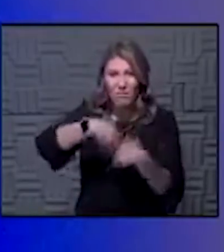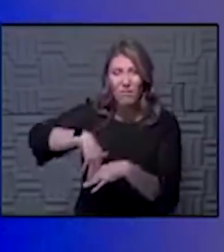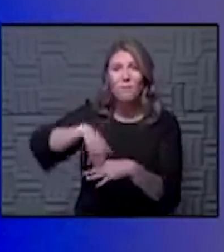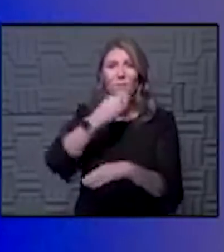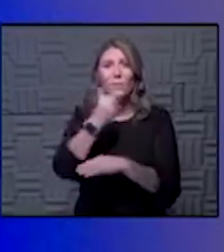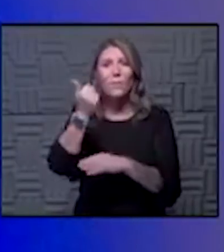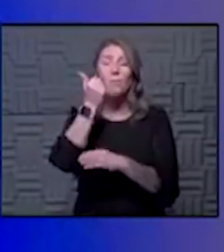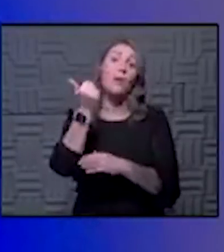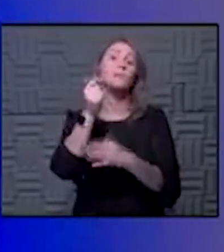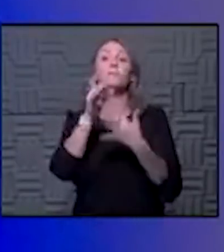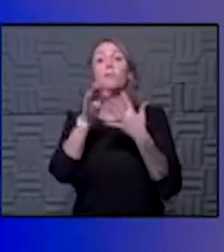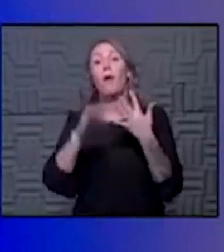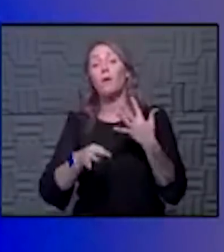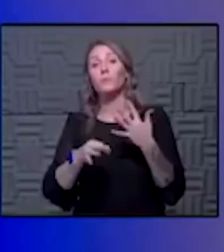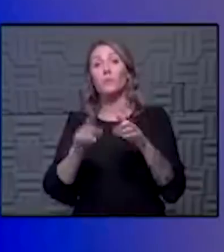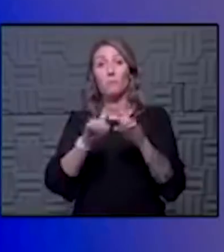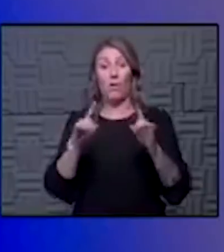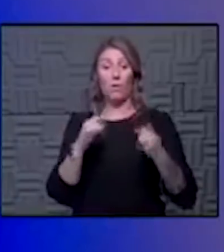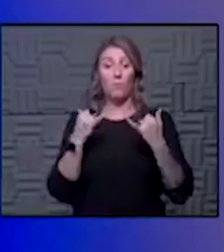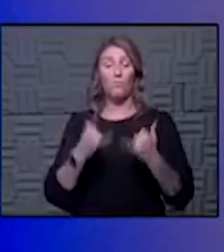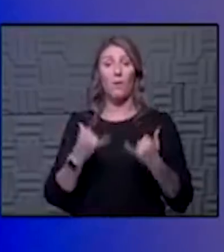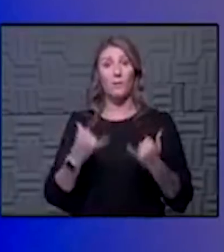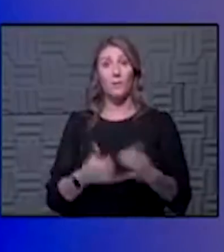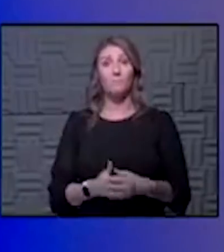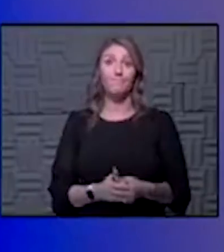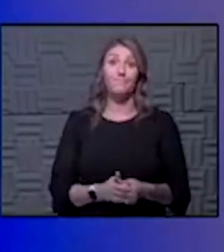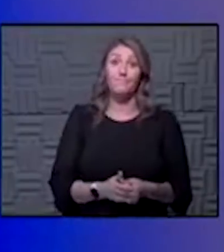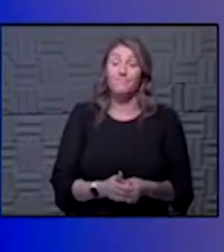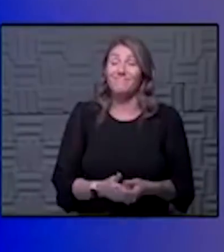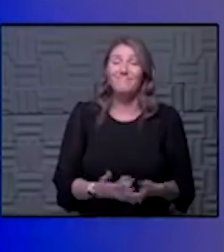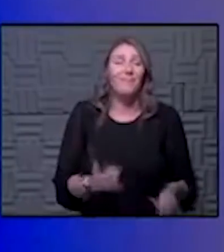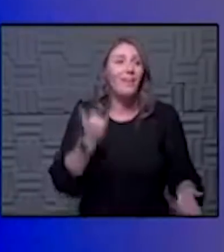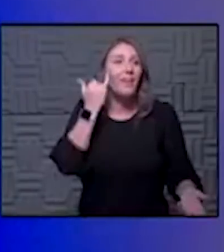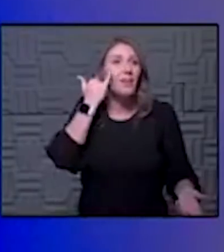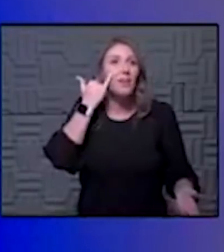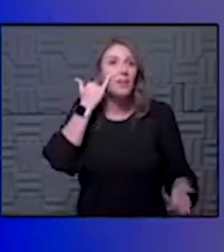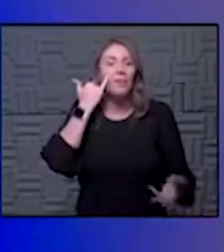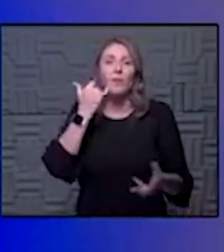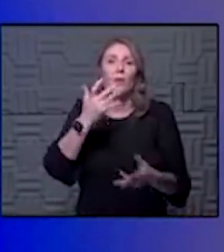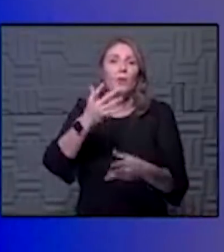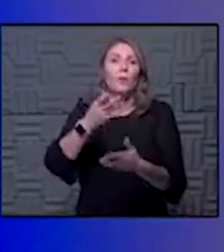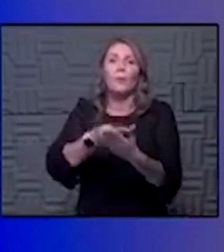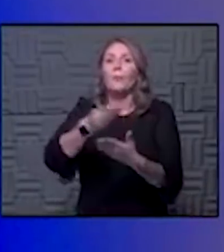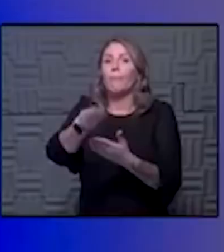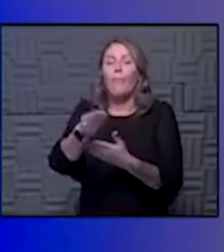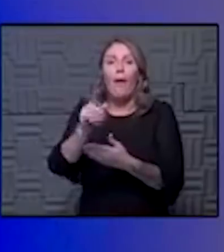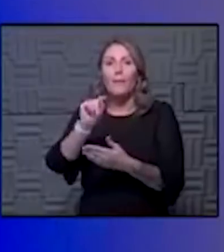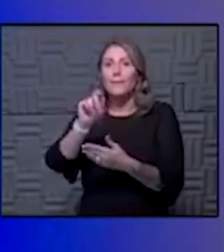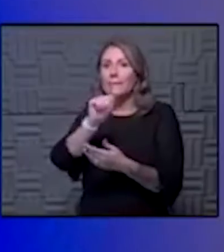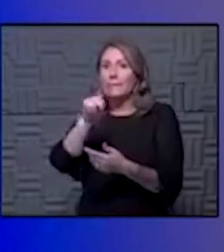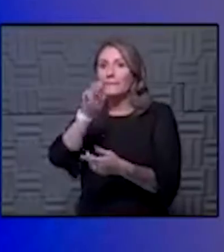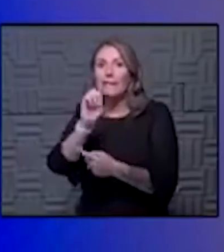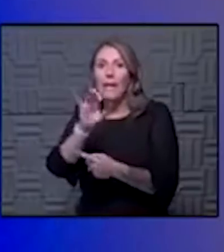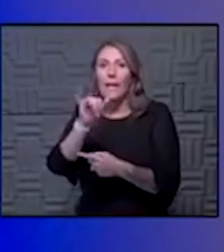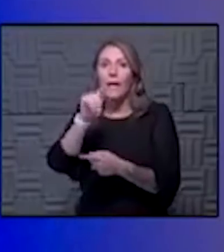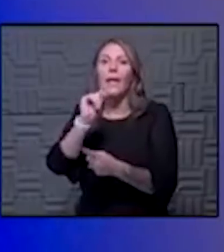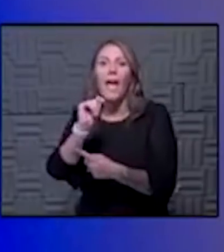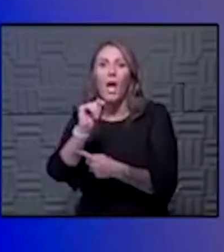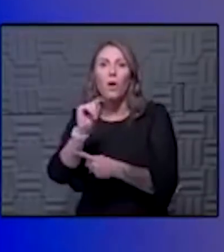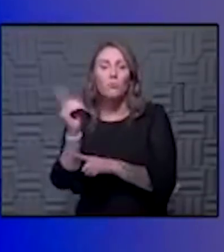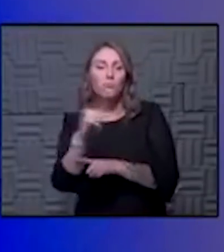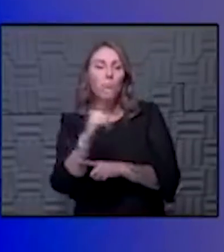best option. But right now, even if you get takeout from a restaurant, if you go back home to